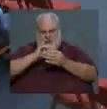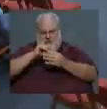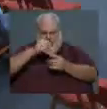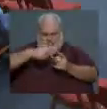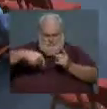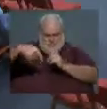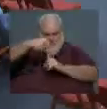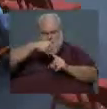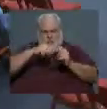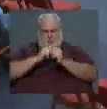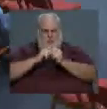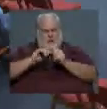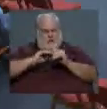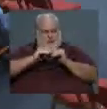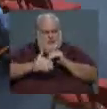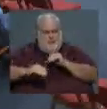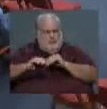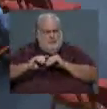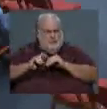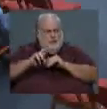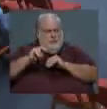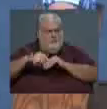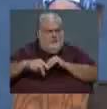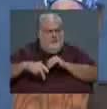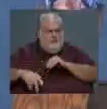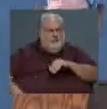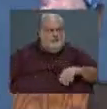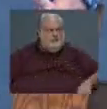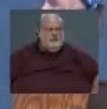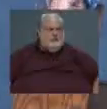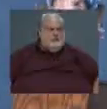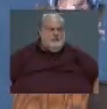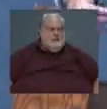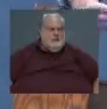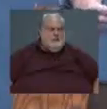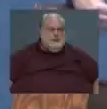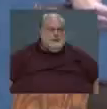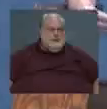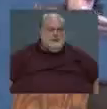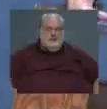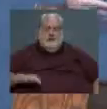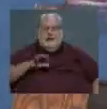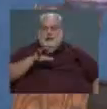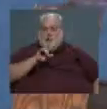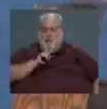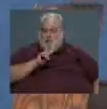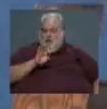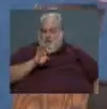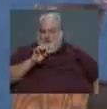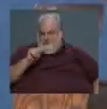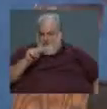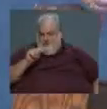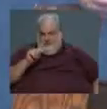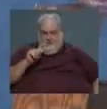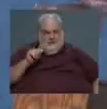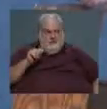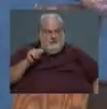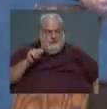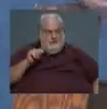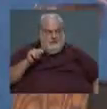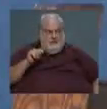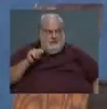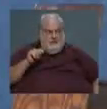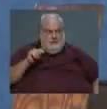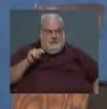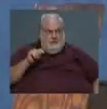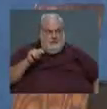this with that drop there? Well, actually, on the backside, it's about 2 foot, but it's more like not even a